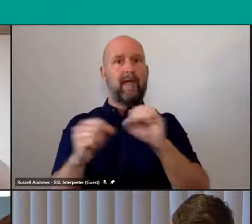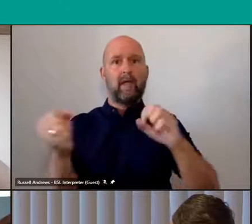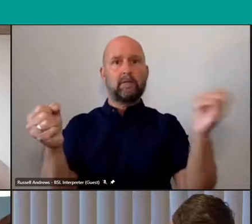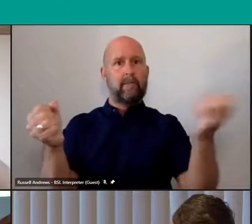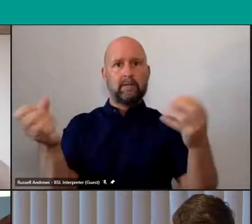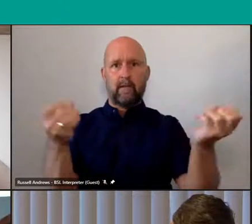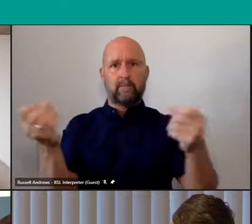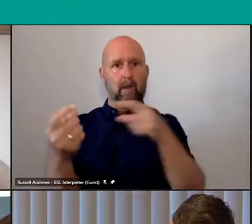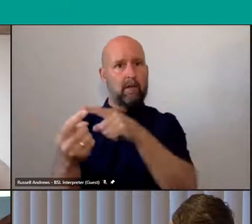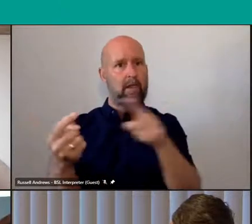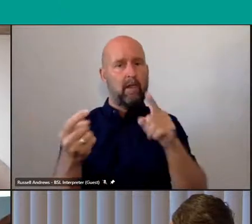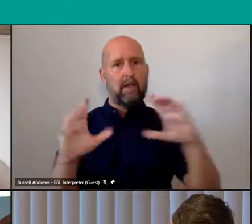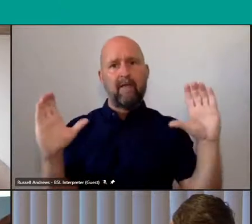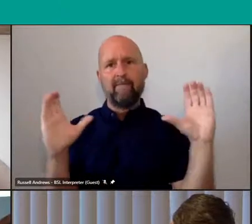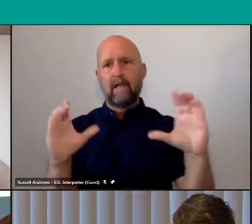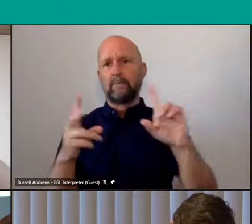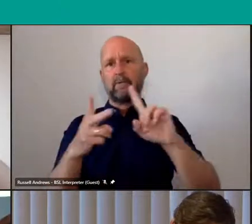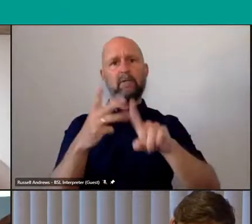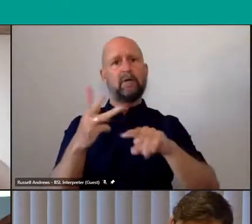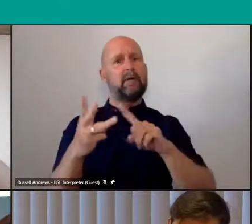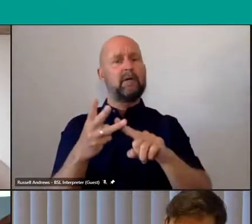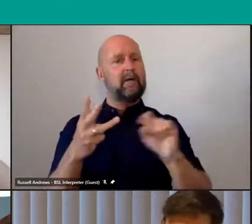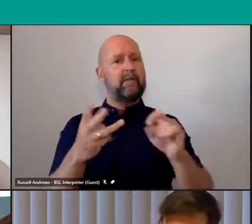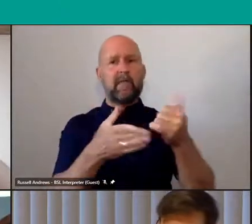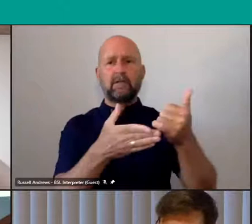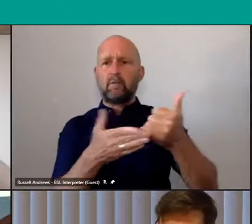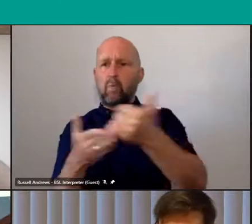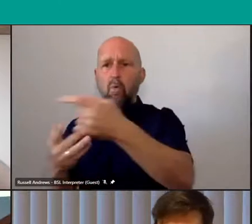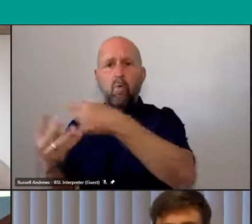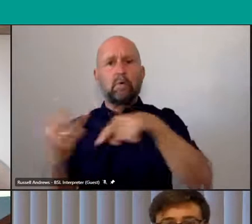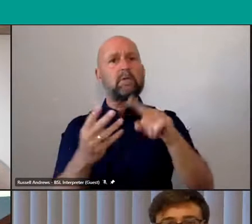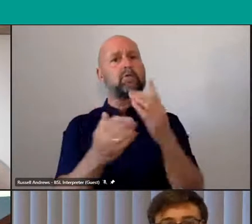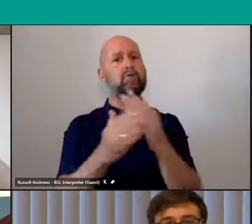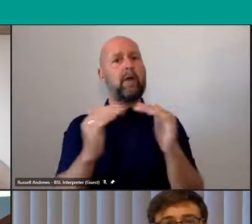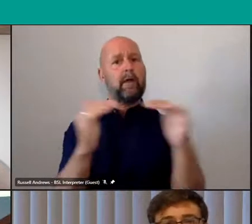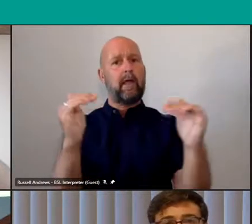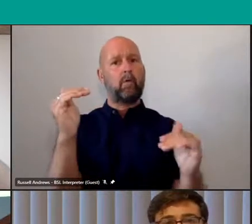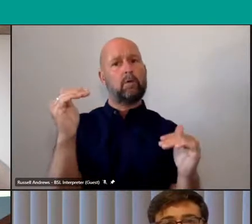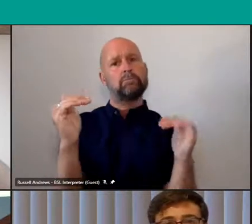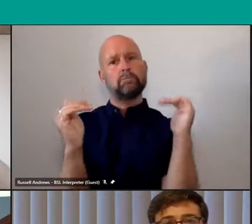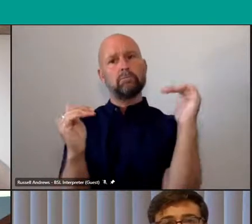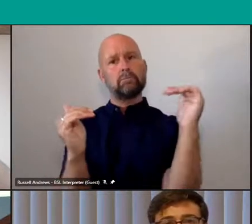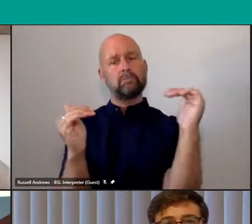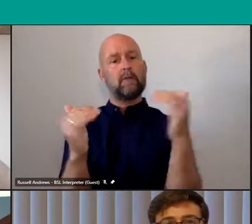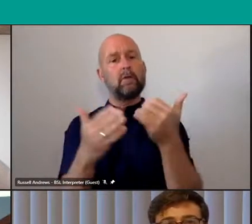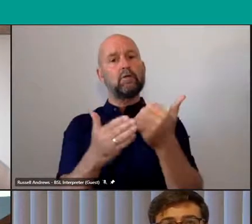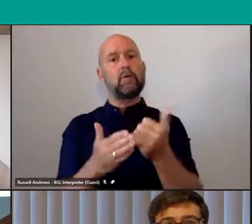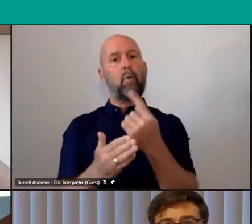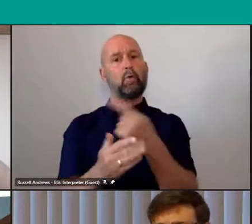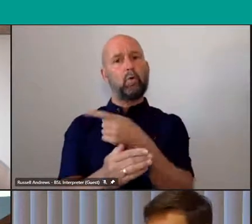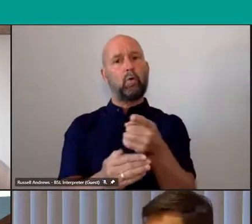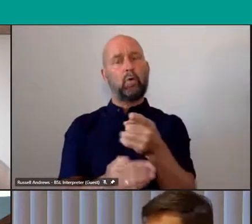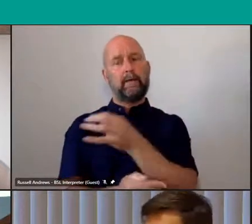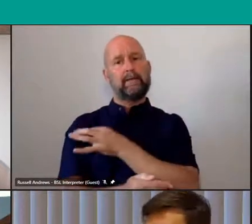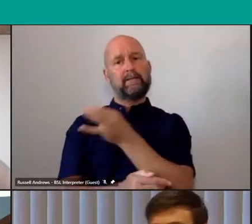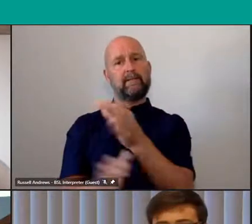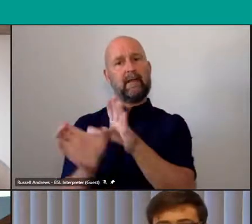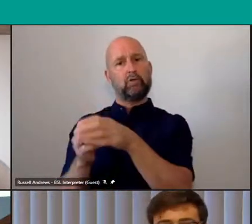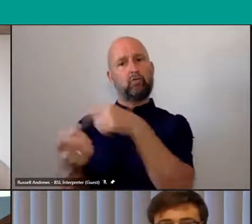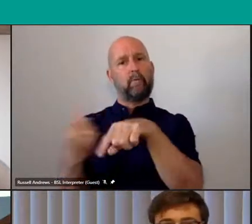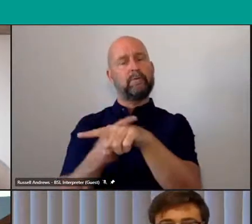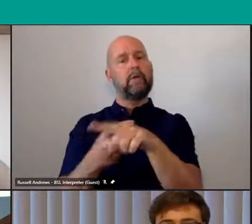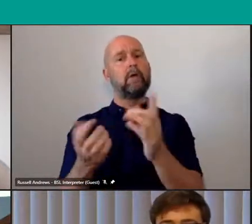their investment power, their soft power to tackle inequality, to support disadvantaged groups and create good,